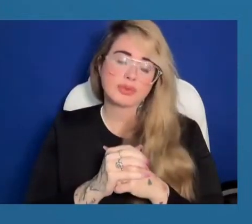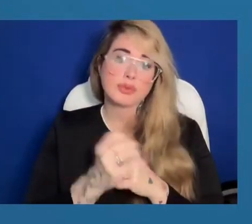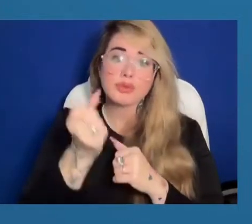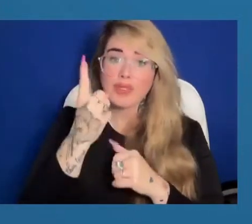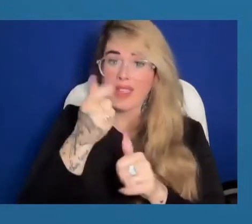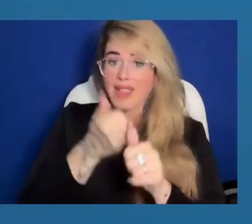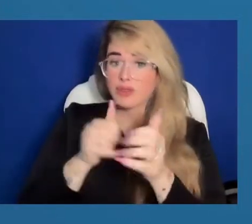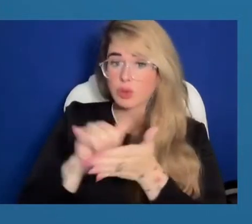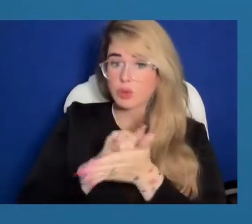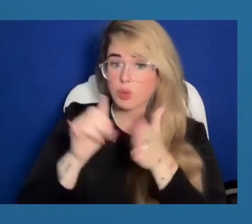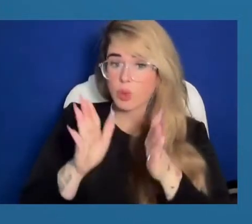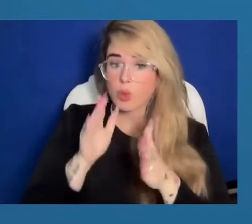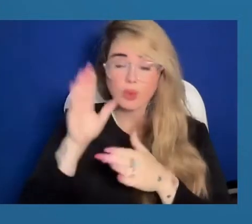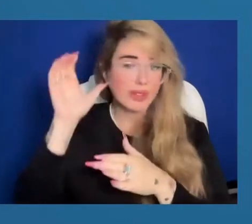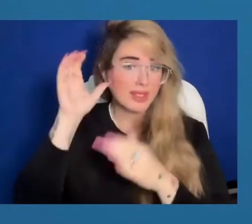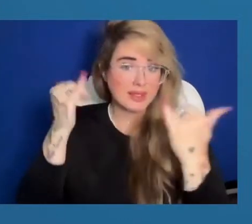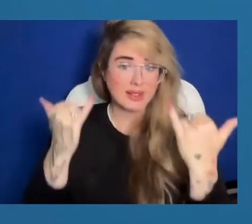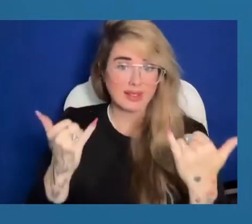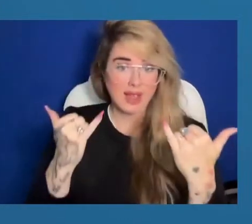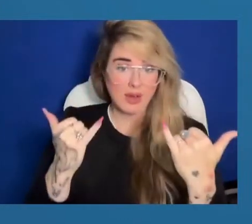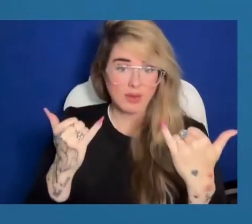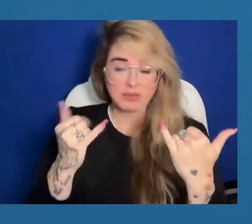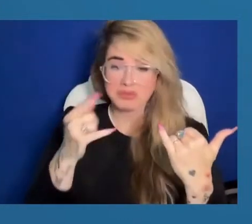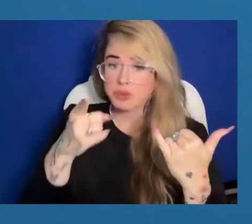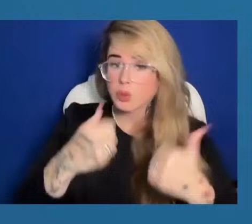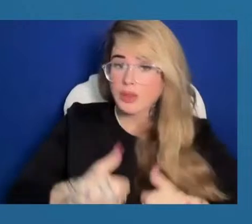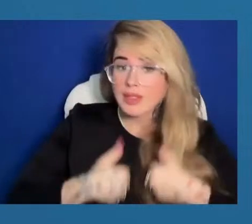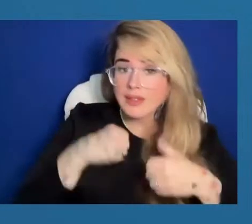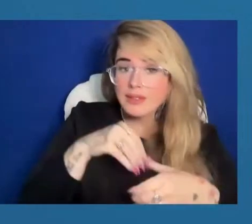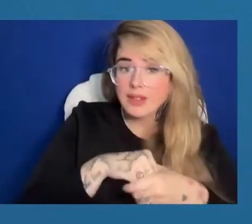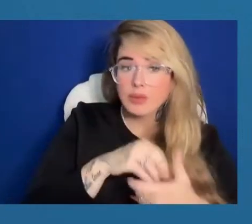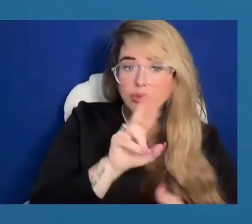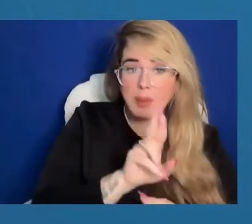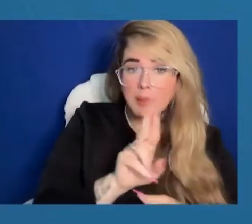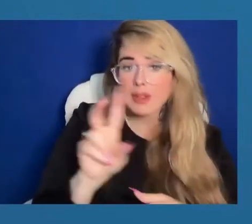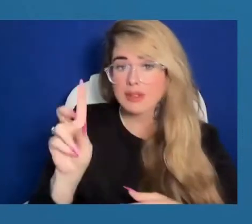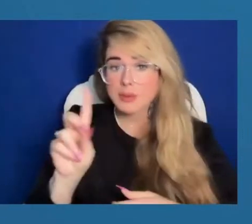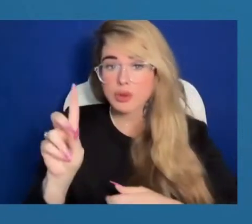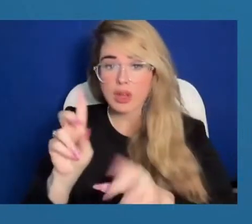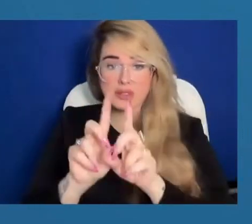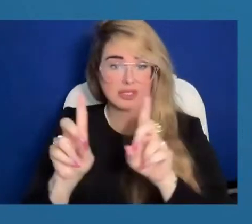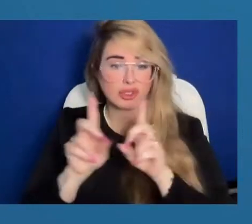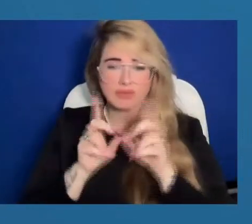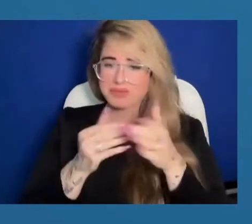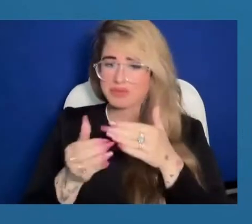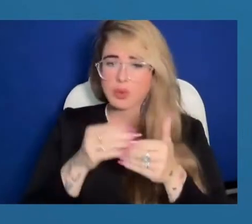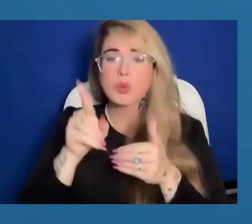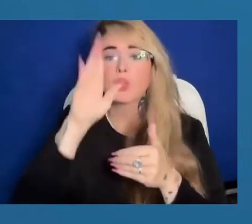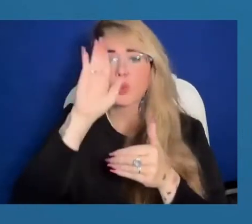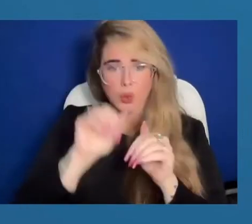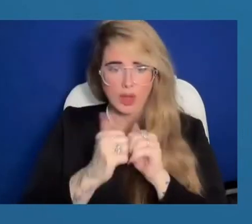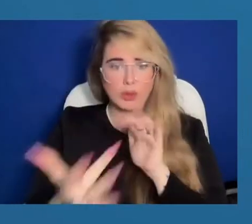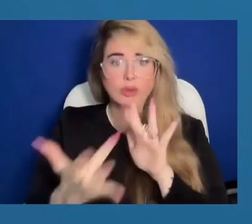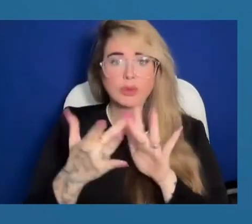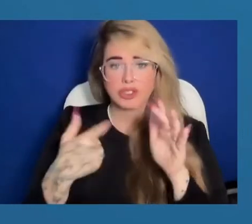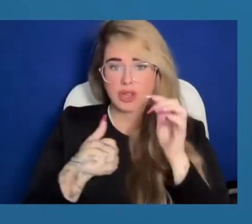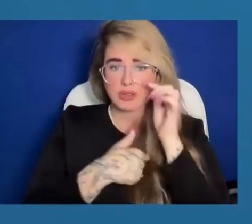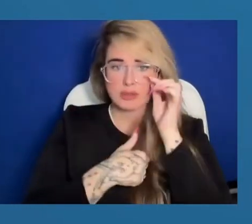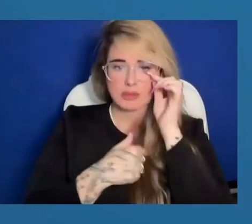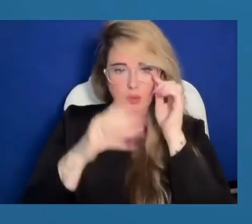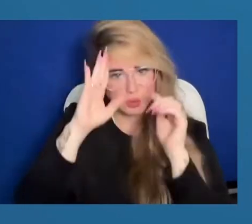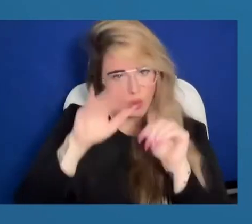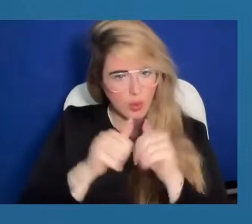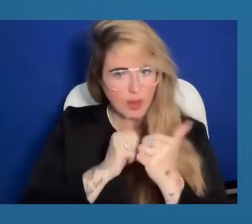Yorker listening, whether you live in a Republican or Democratic district, you know how to reach out, right? You know how to reach